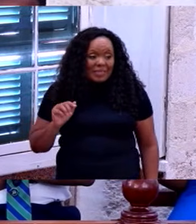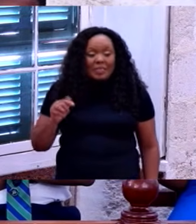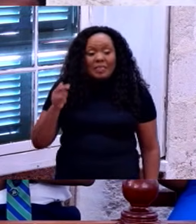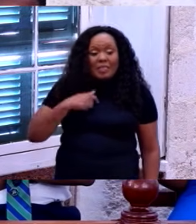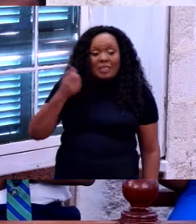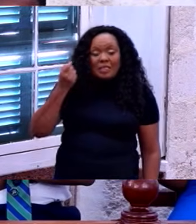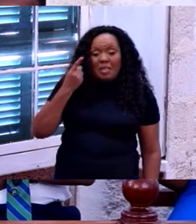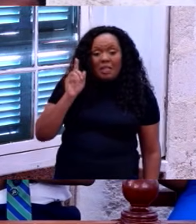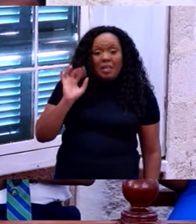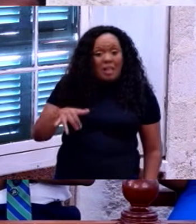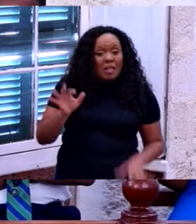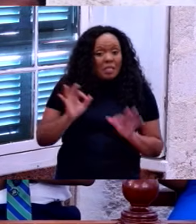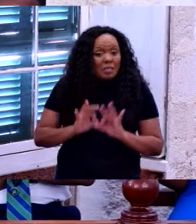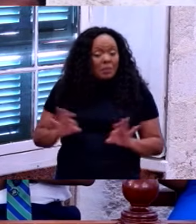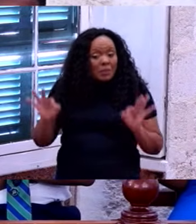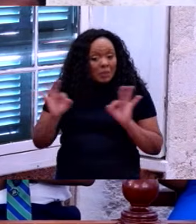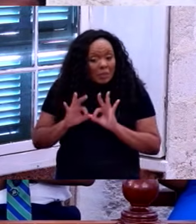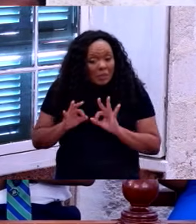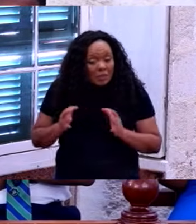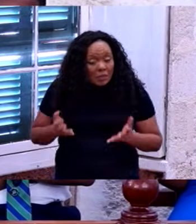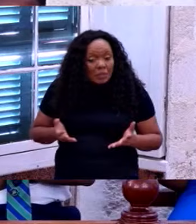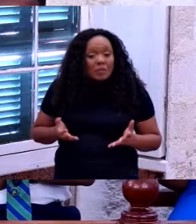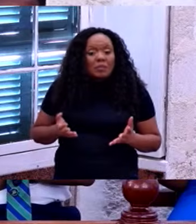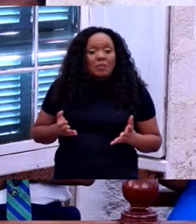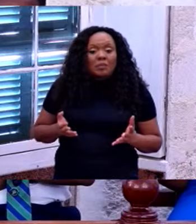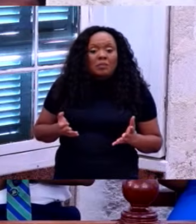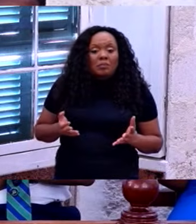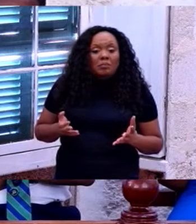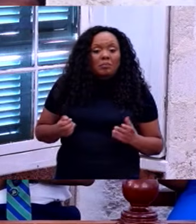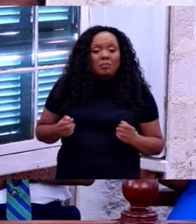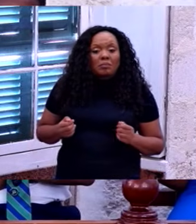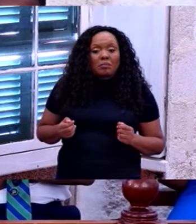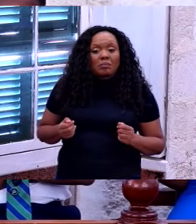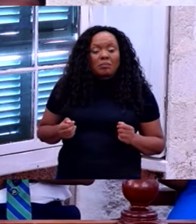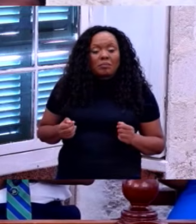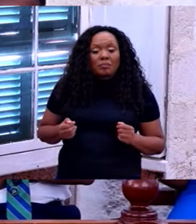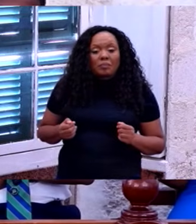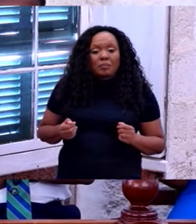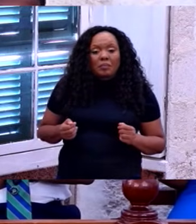necessary so that the EBC does not have to adjust the